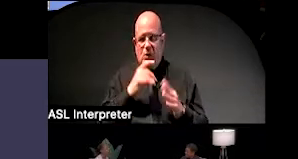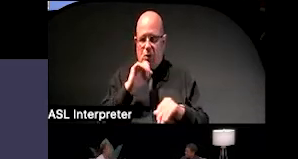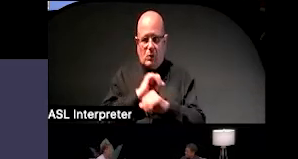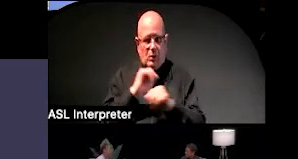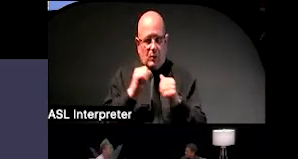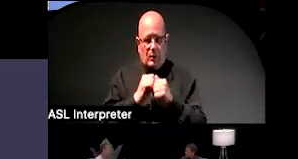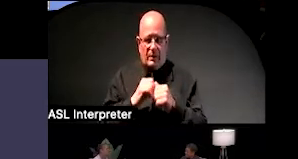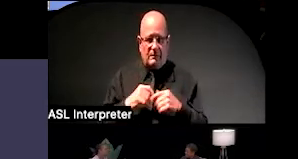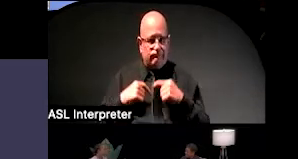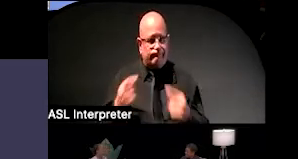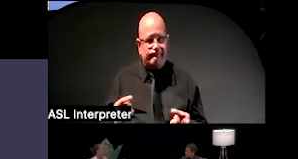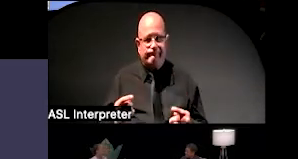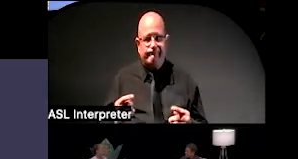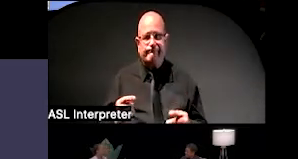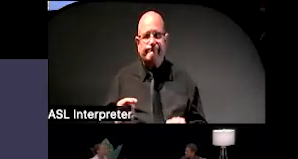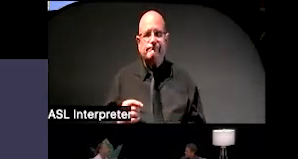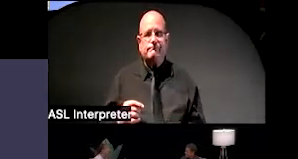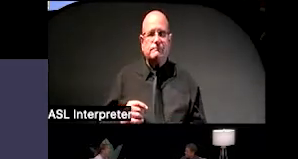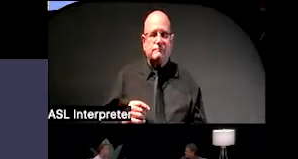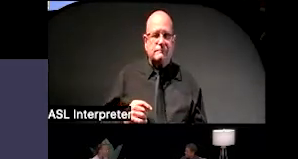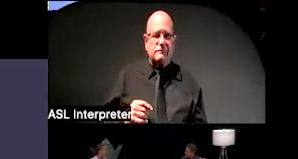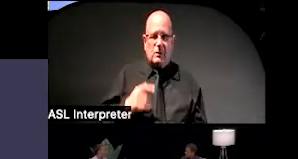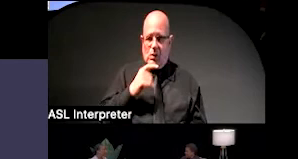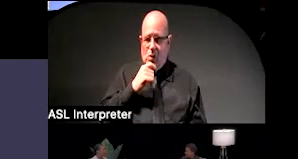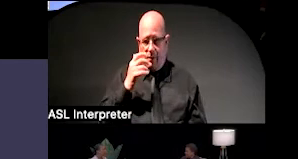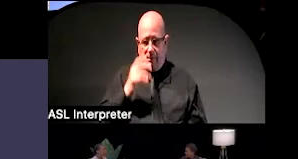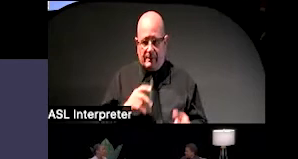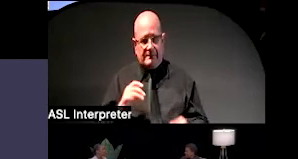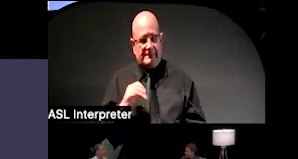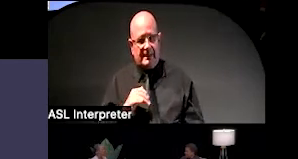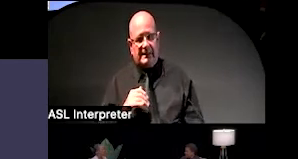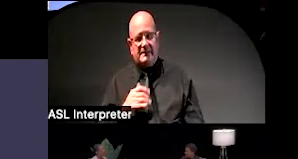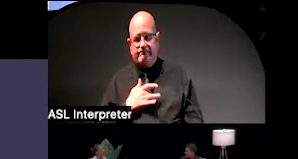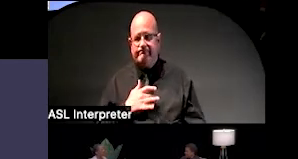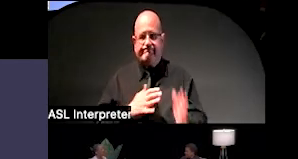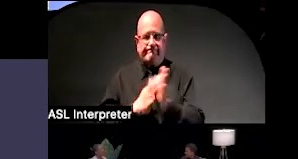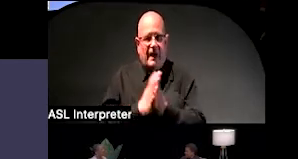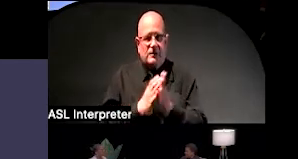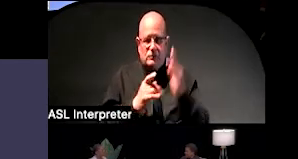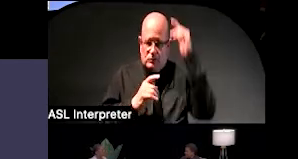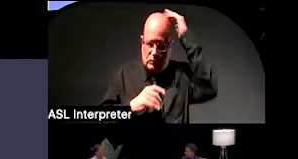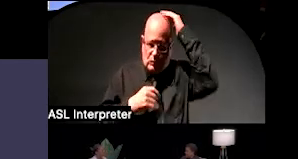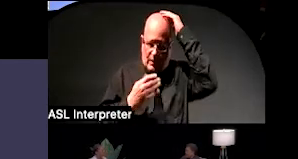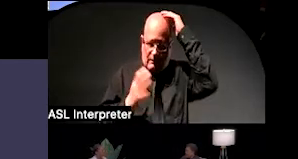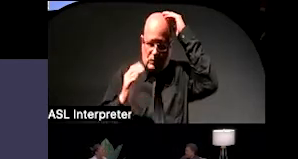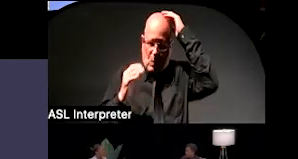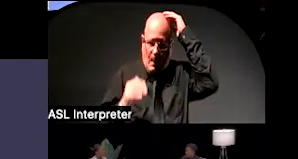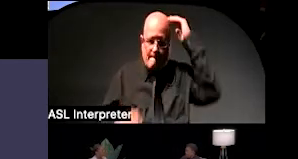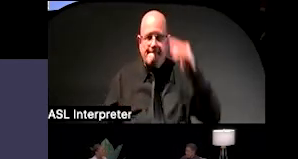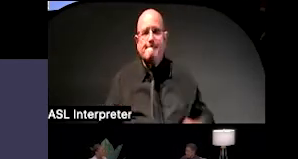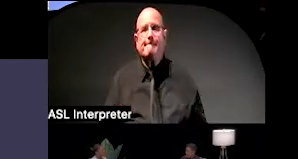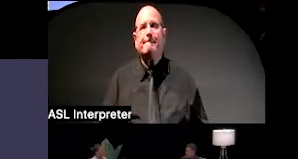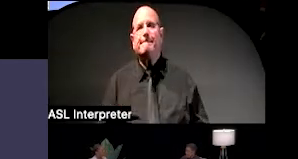with, who's also waking up every day with the same heartache and heartburns that you have? What gives you hope? Yeah, I